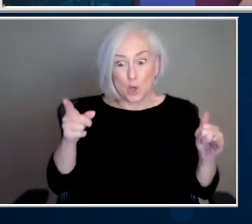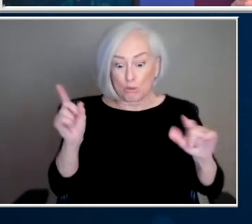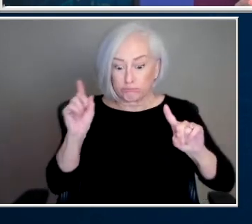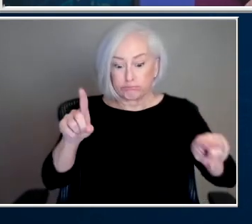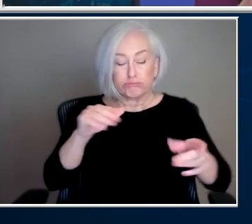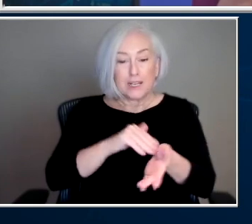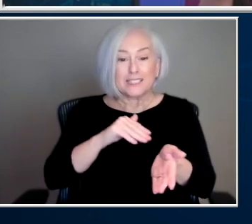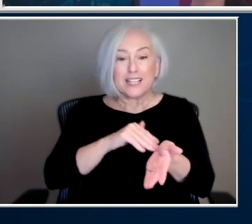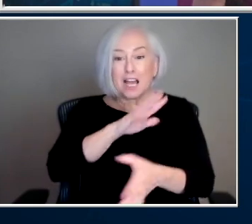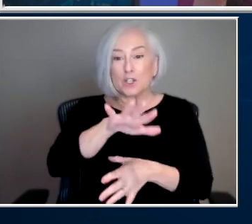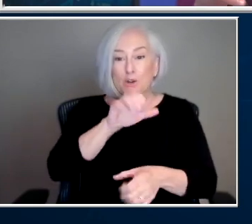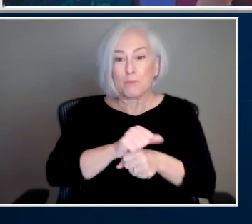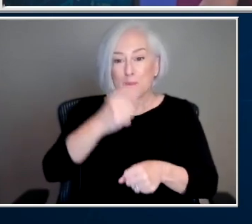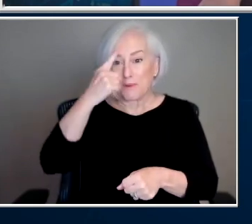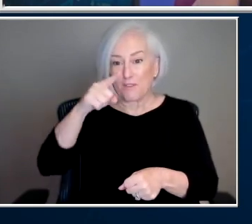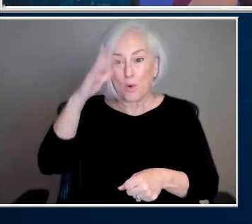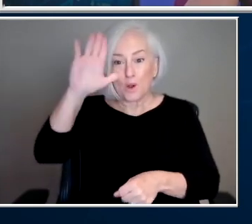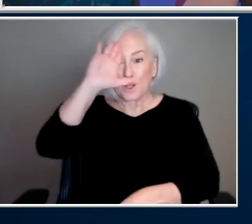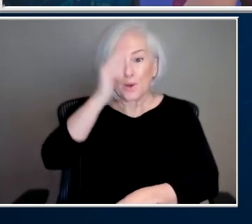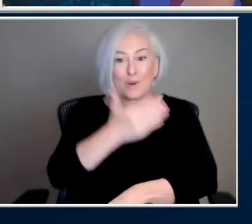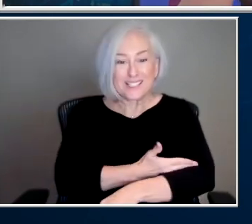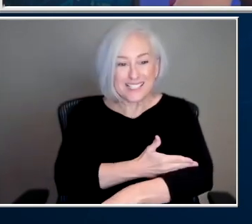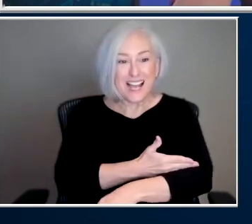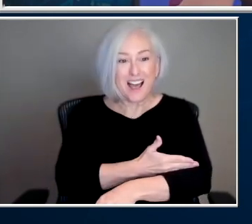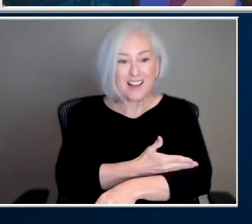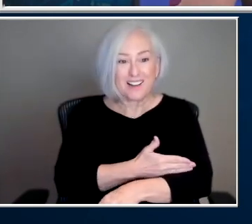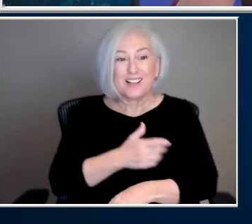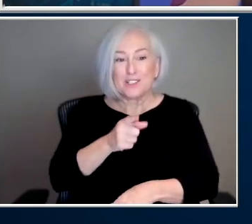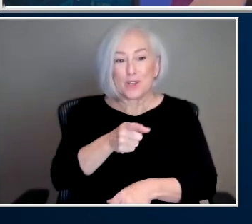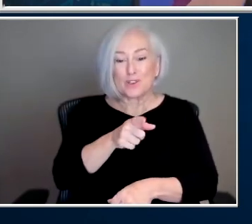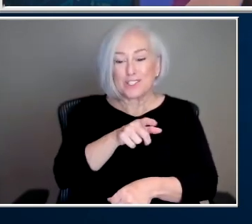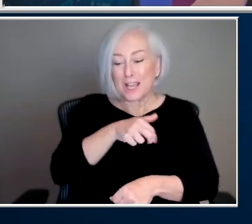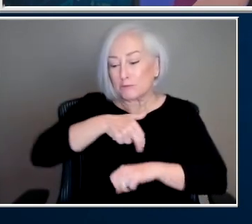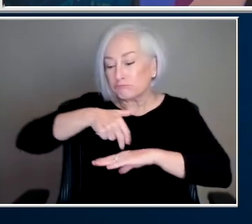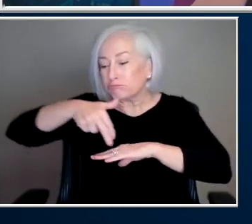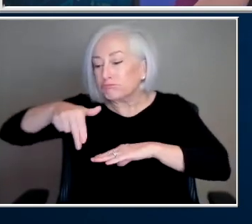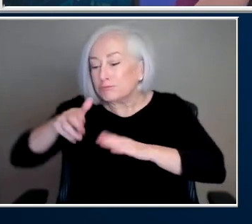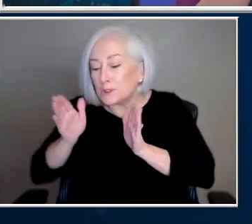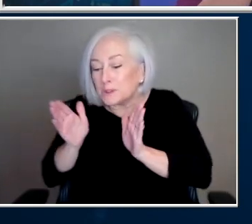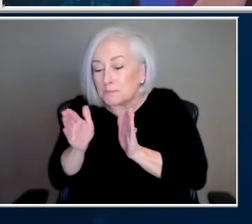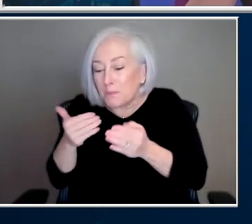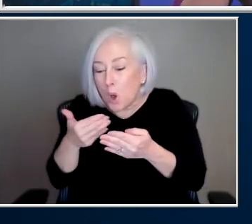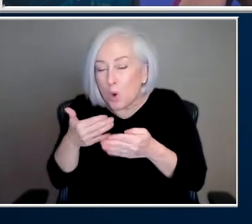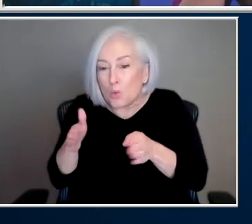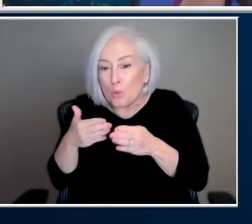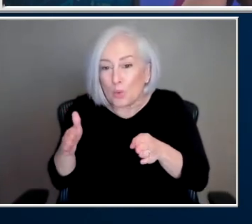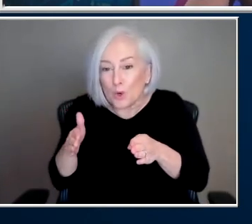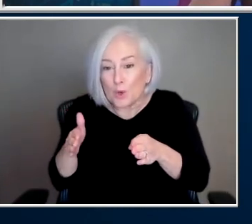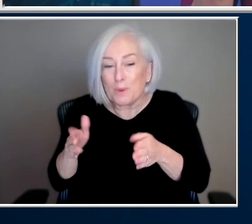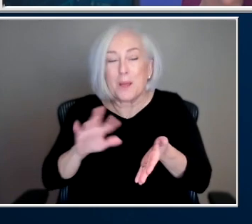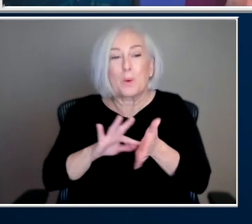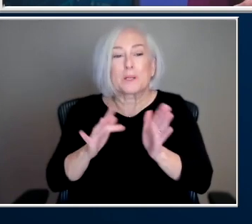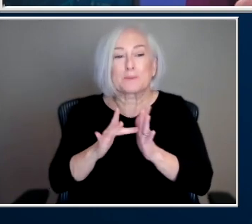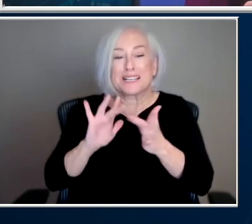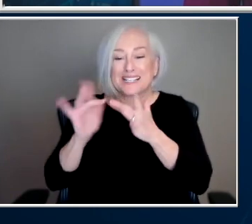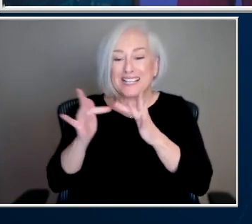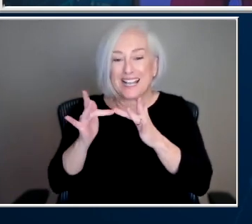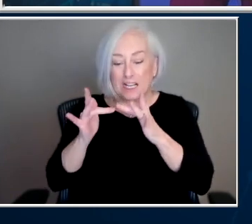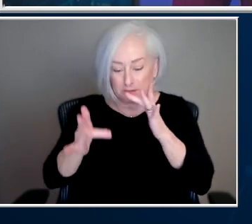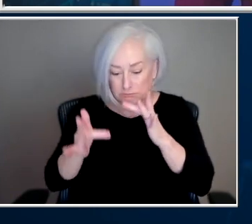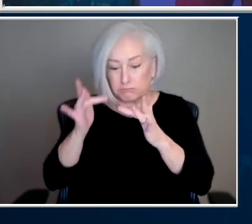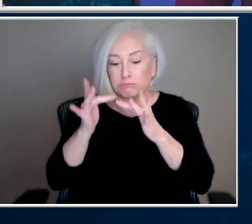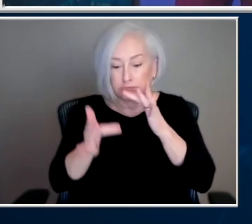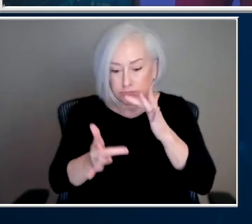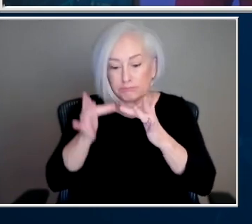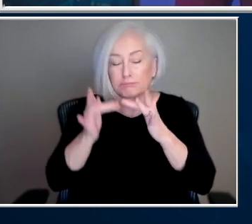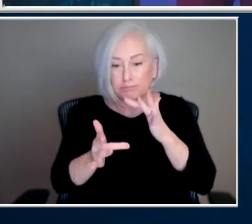So Mikayla has snuck away to a little room. So the connection is kind of going in and out because you're in a doctor's office, but we really appreciate you